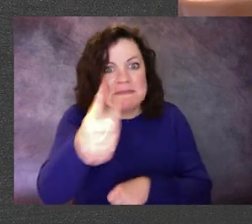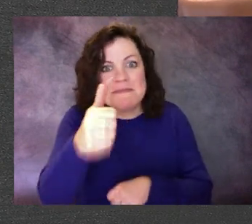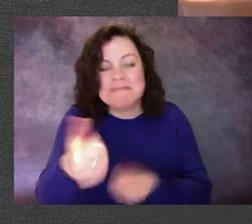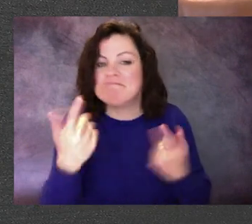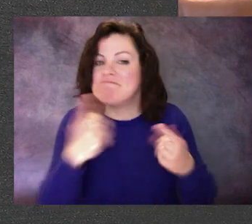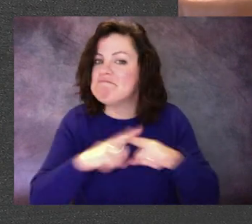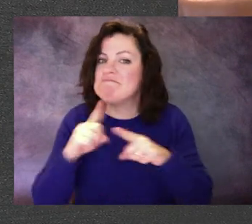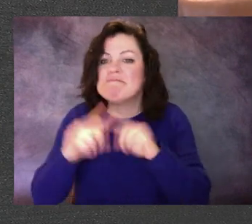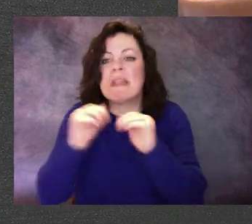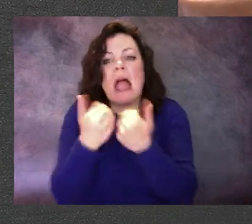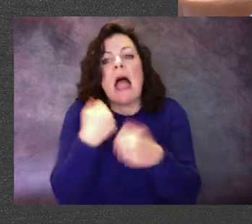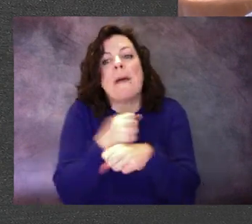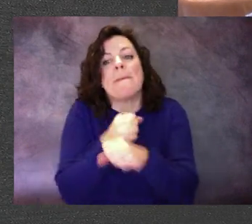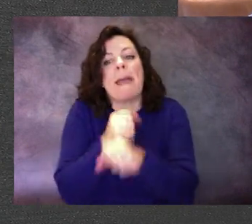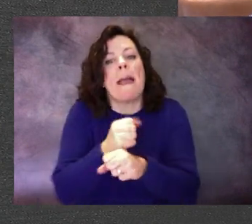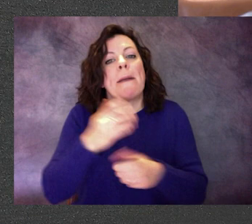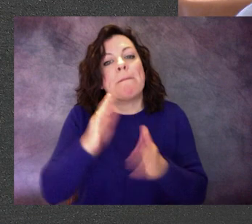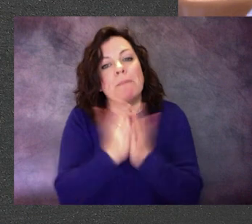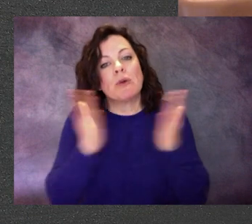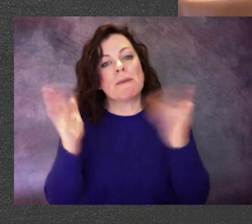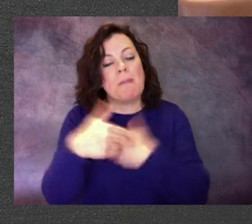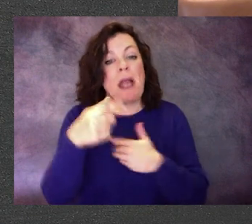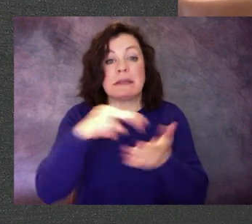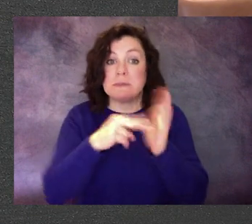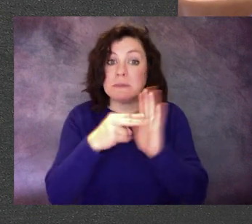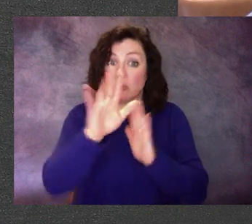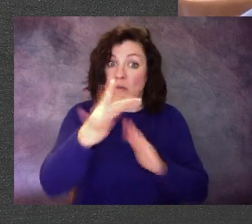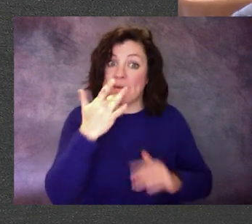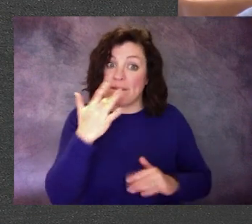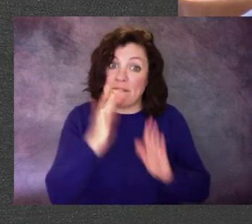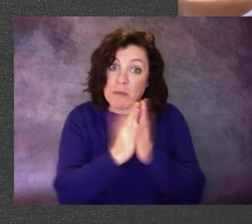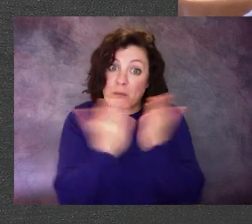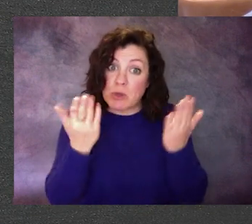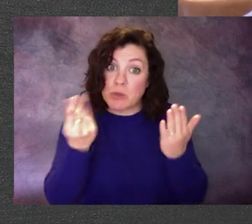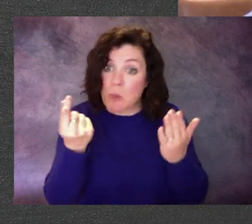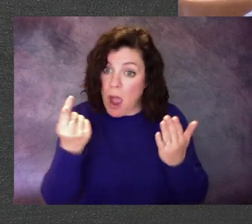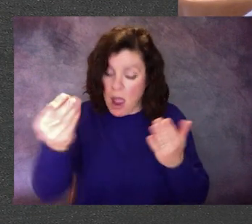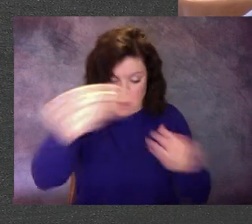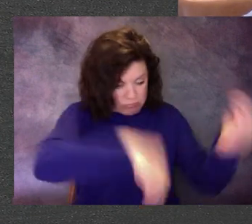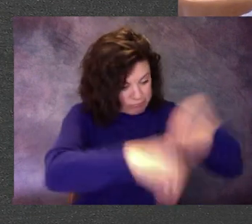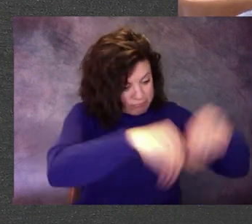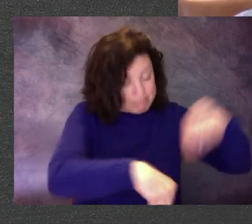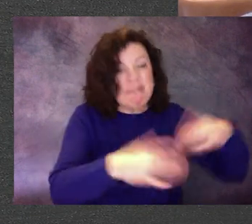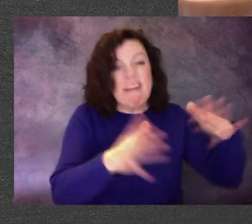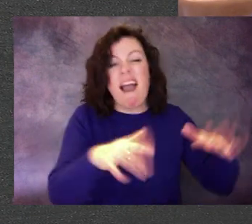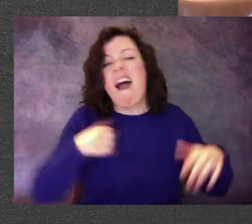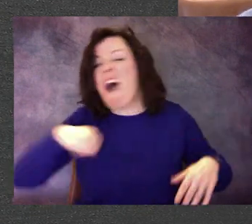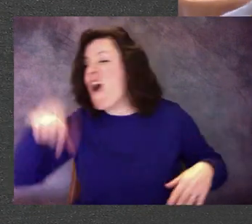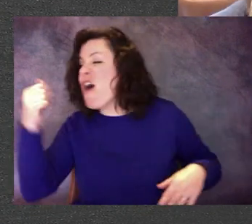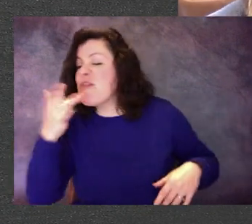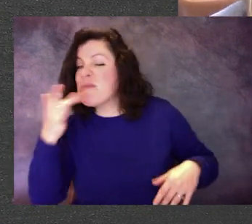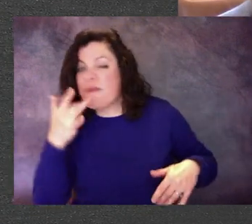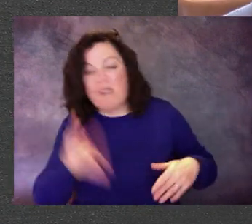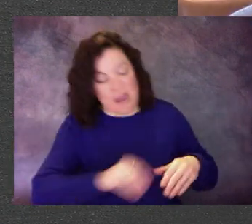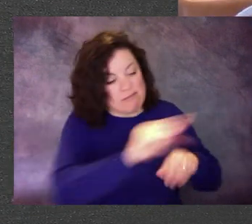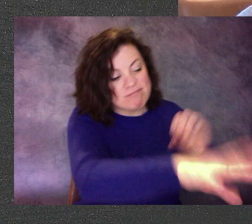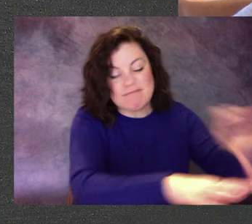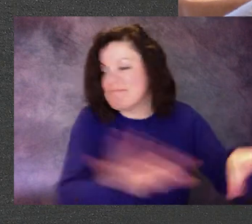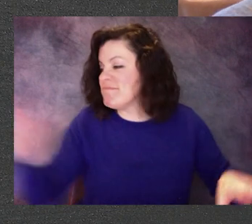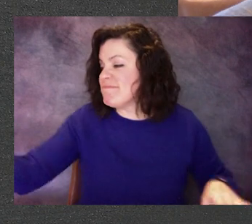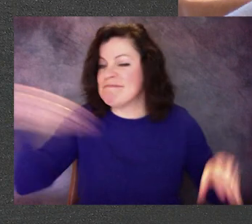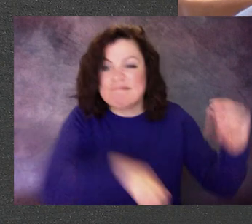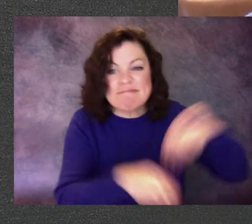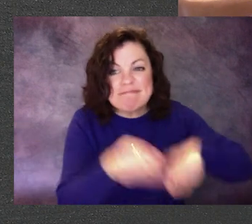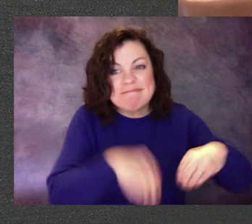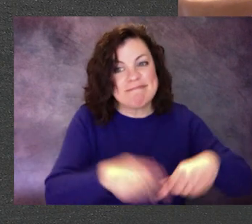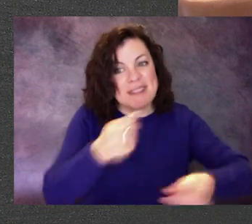is you can put books in and take them out and change the books all the time or add new ones. If you want to learn how to make a book box at home, just